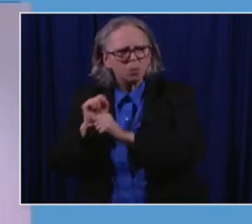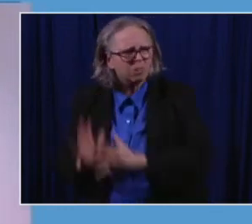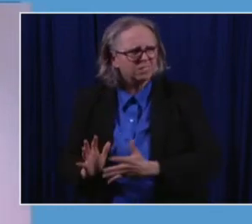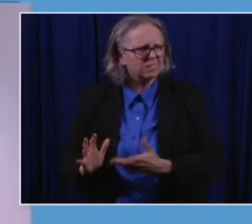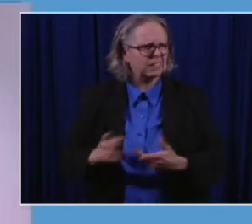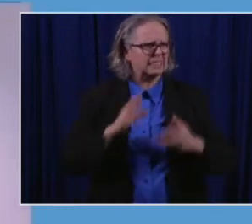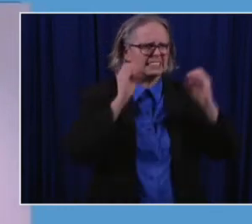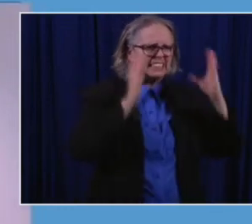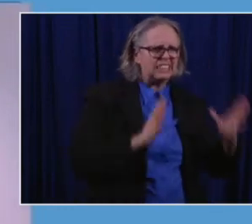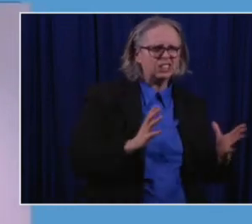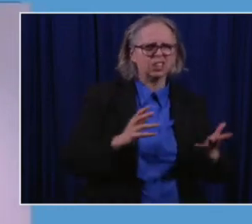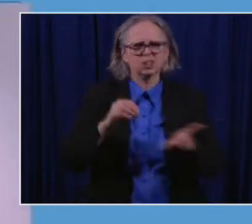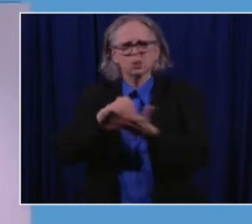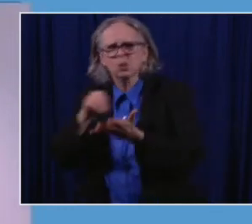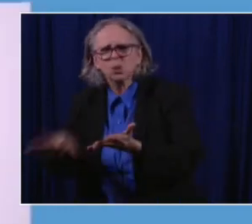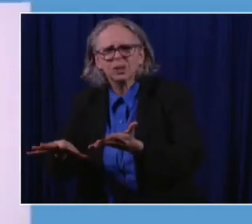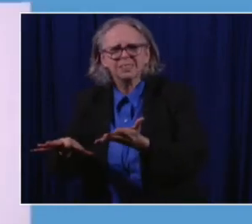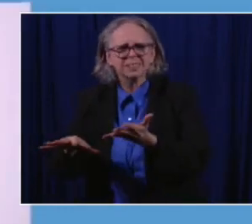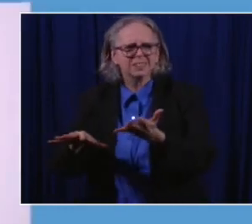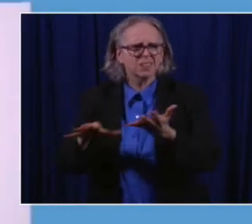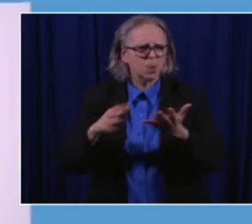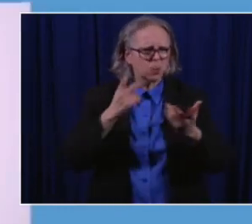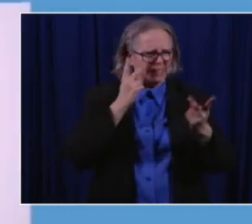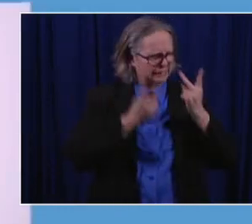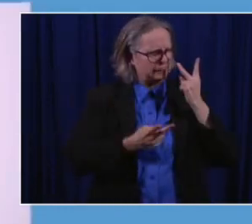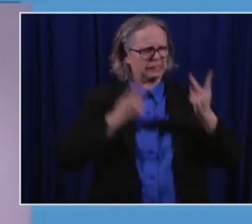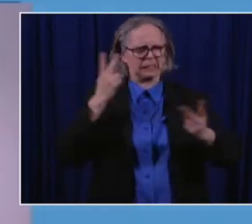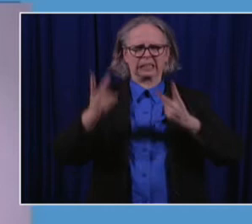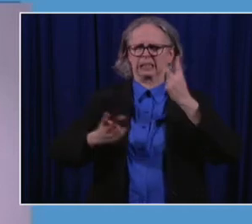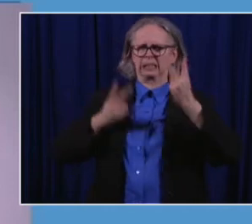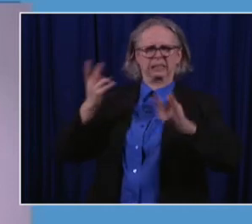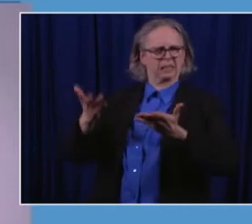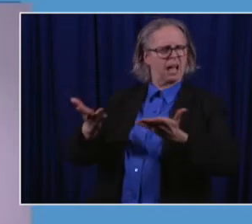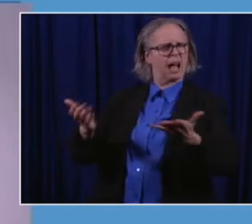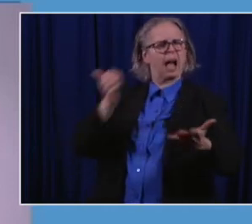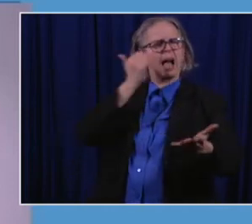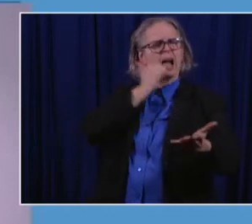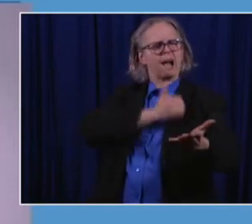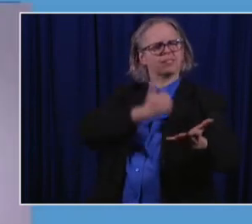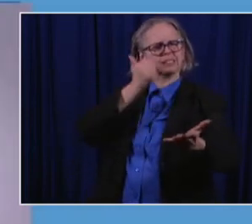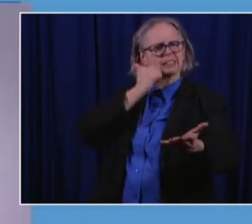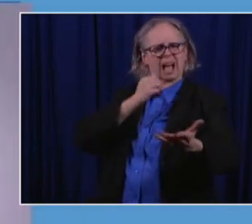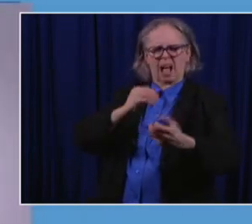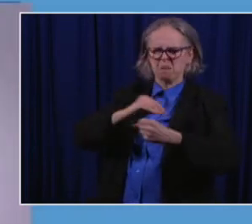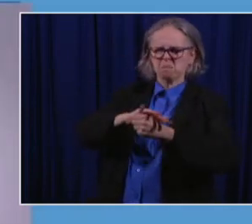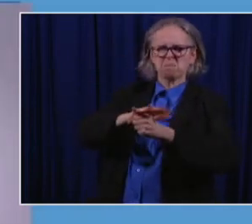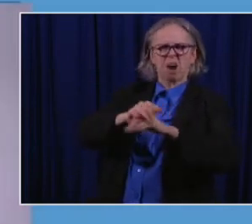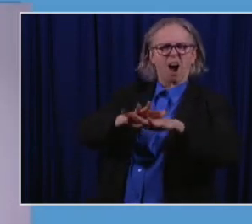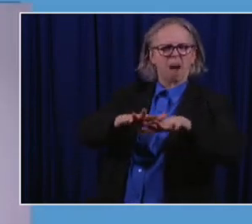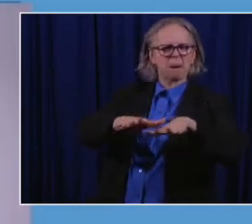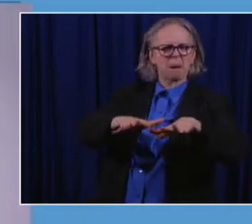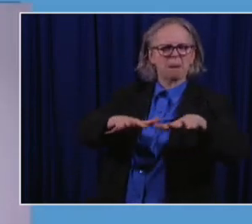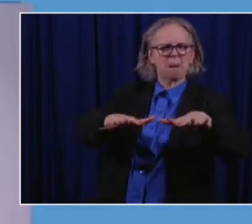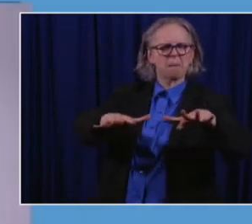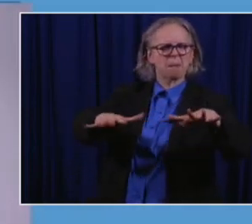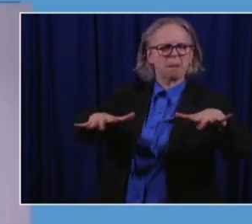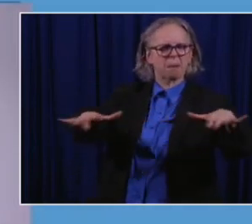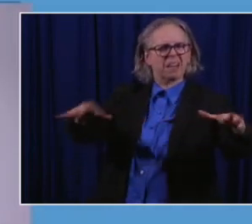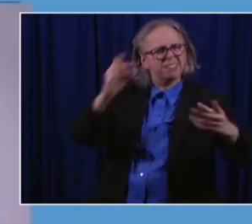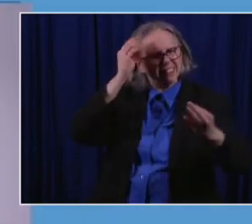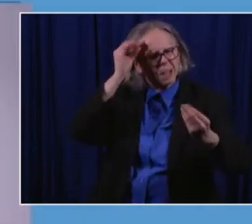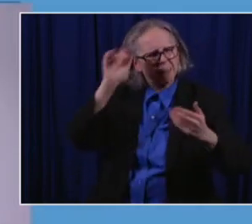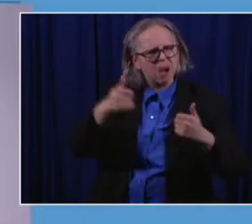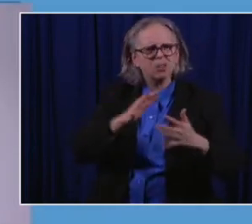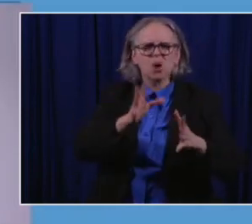the effects of COVID-19 every day. So please, think about our grandparents. Our children. Those with